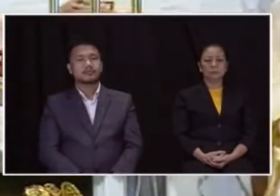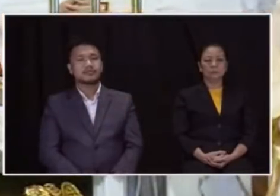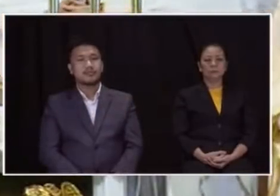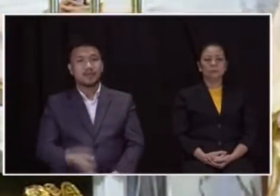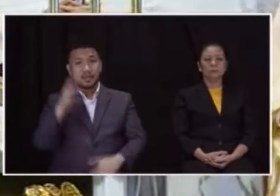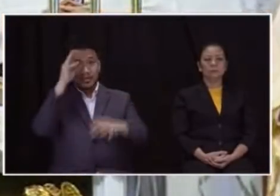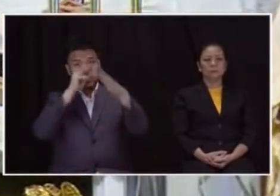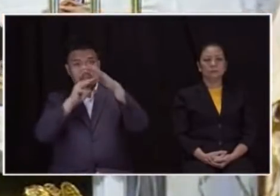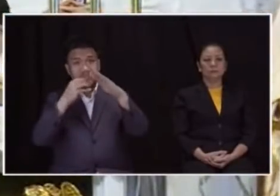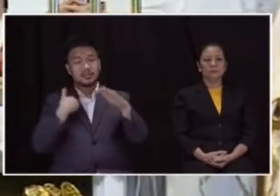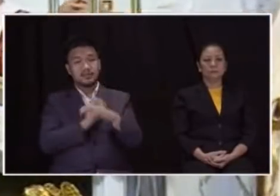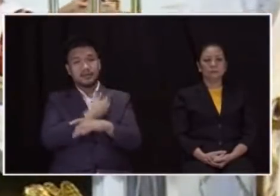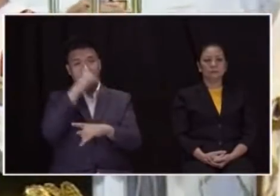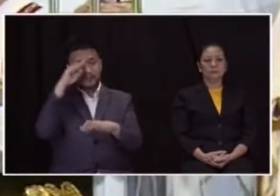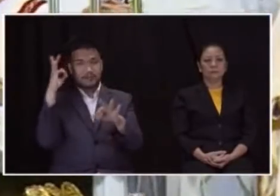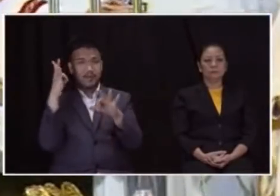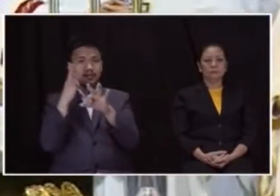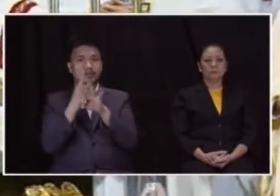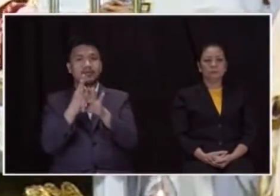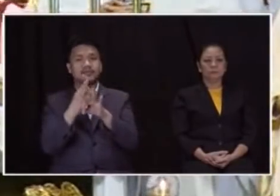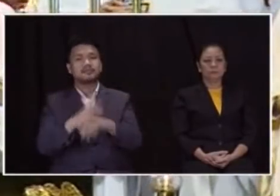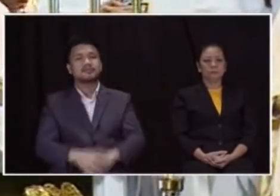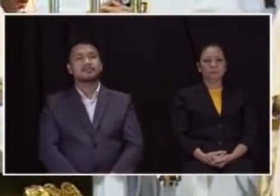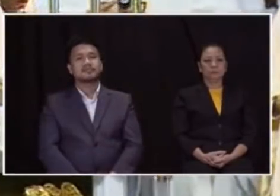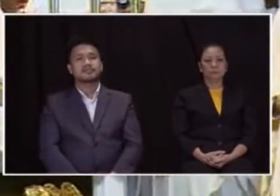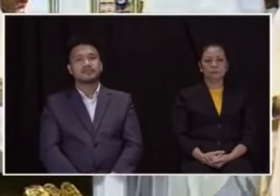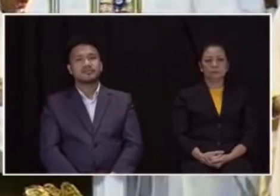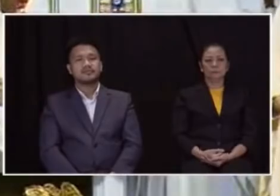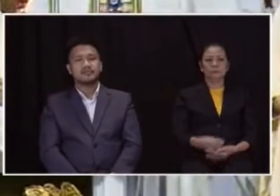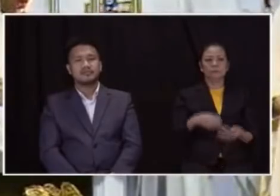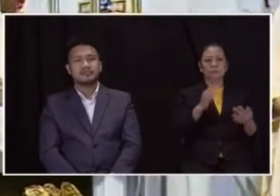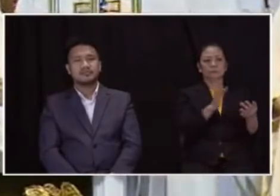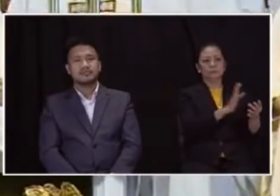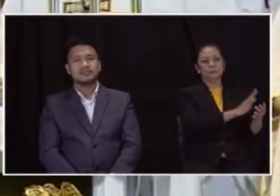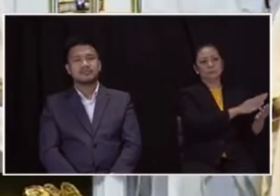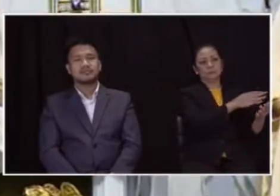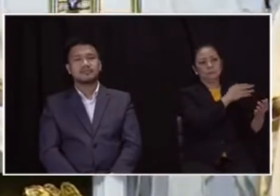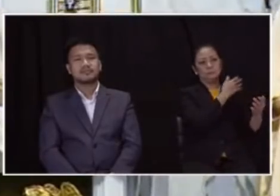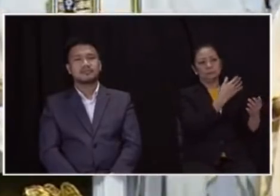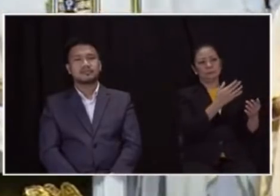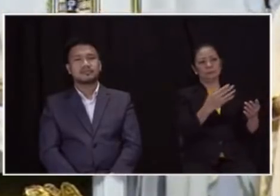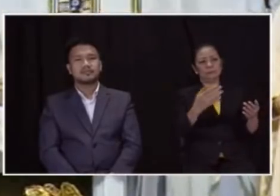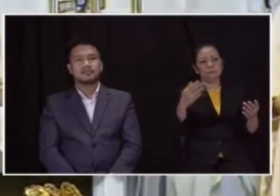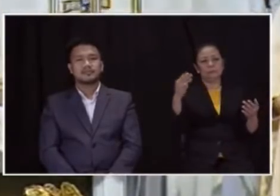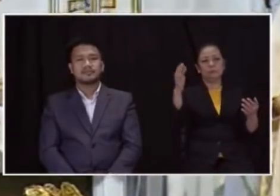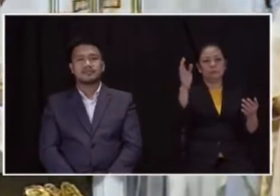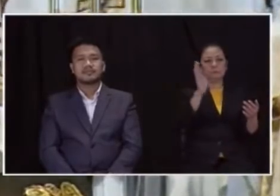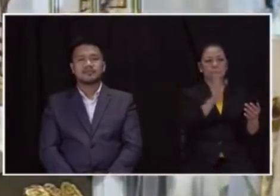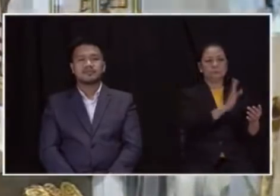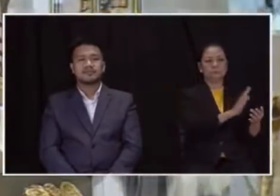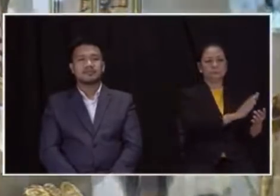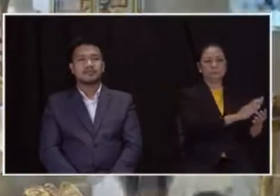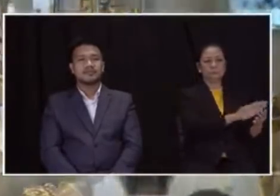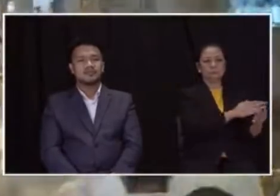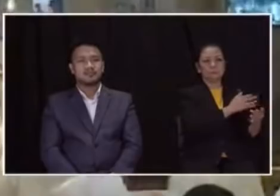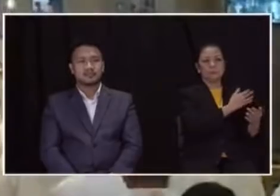The mystery of faith. Lord,